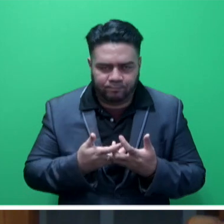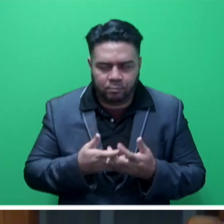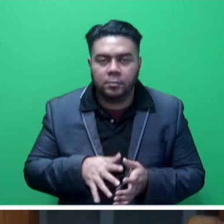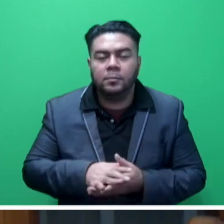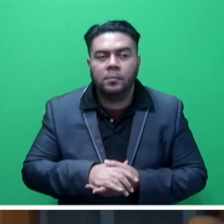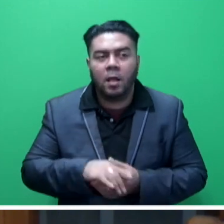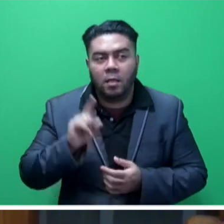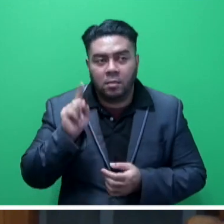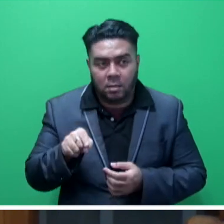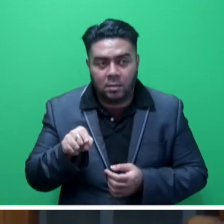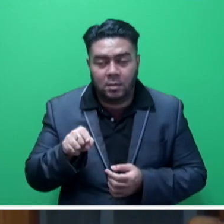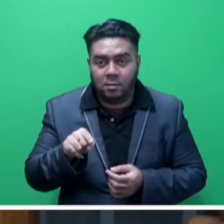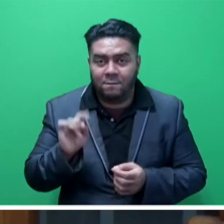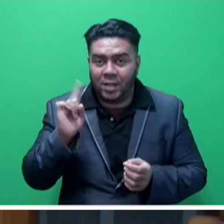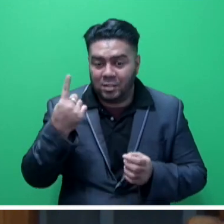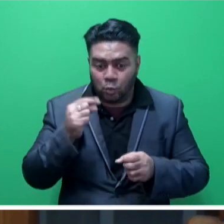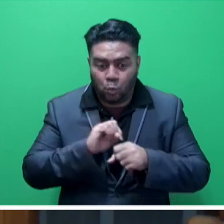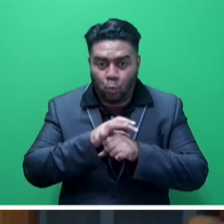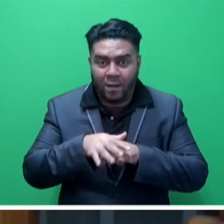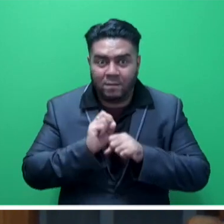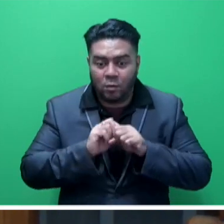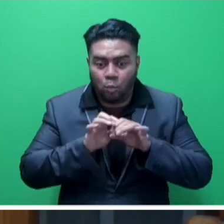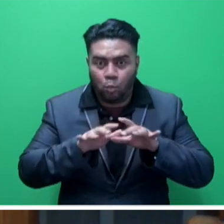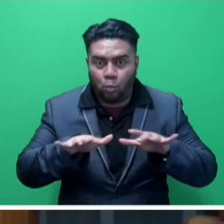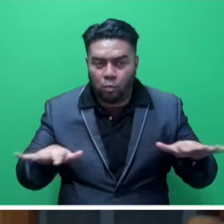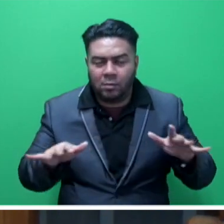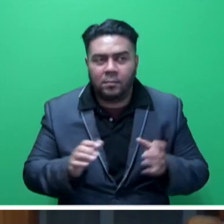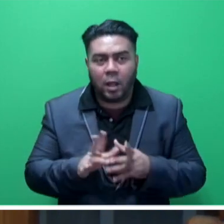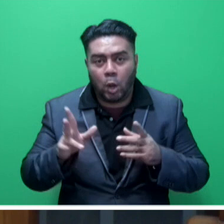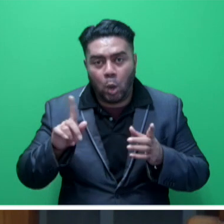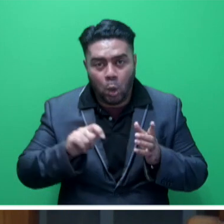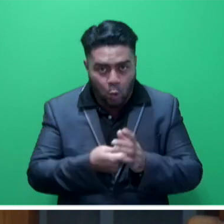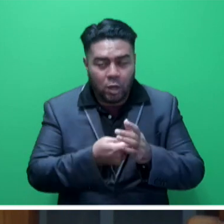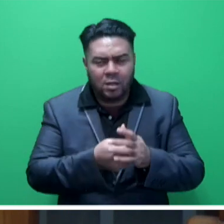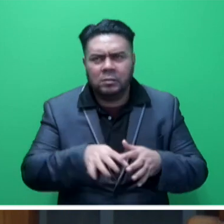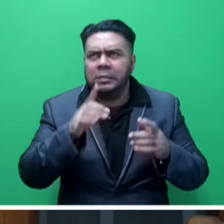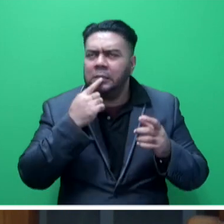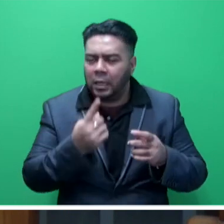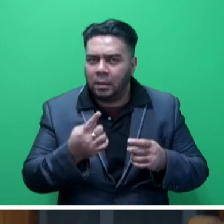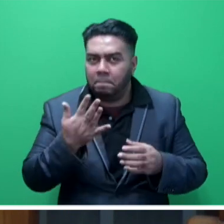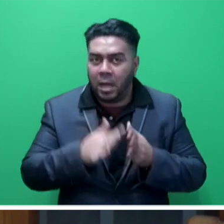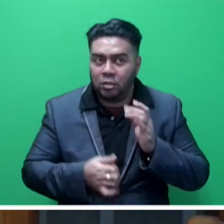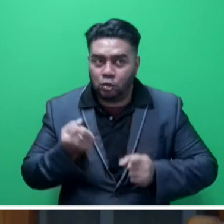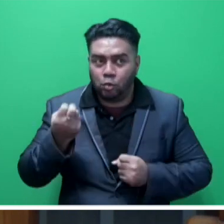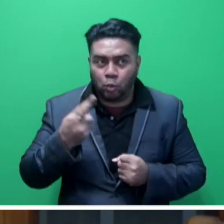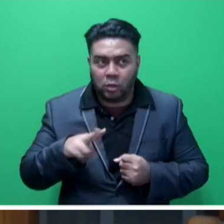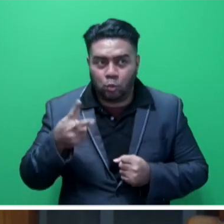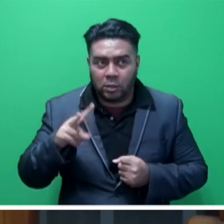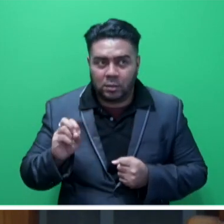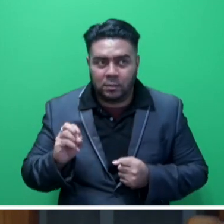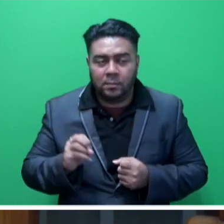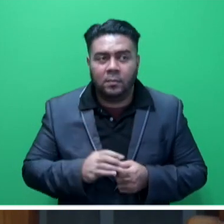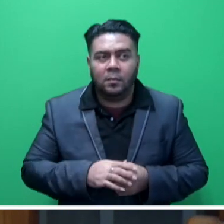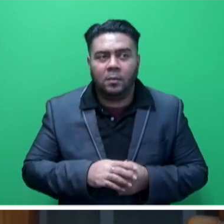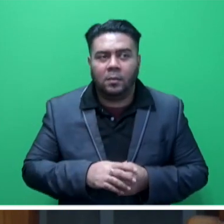Speaker, at the beginning of the first wave of COVID-19 pandemic and lockdown in March 2020, the helpline noted the following trends